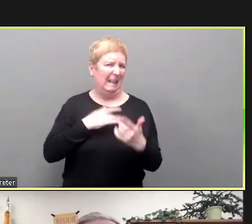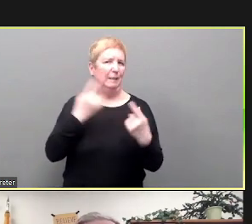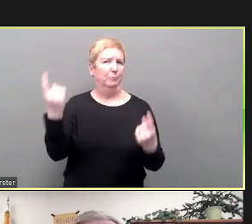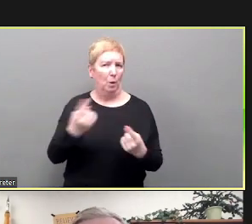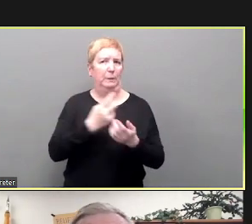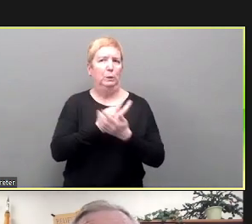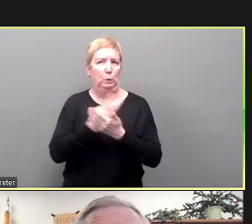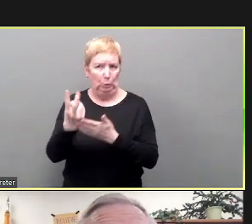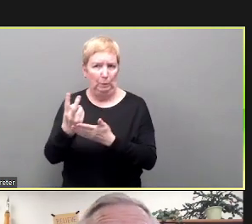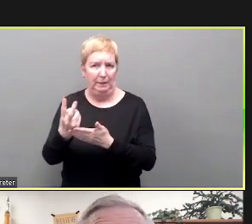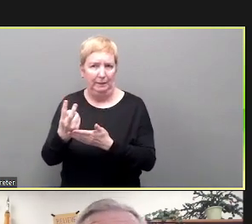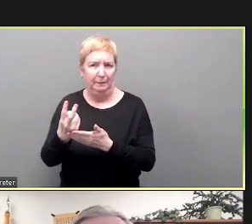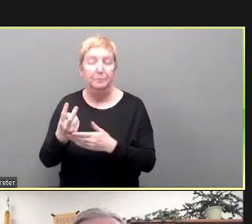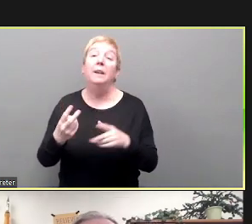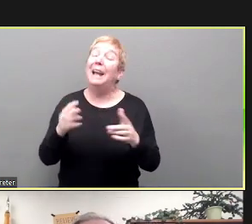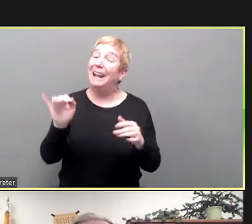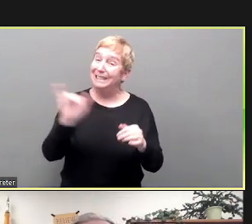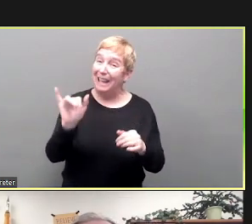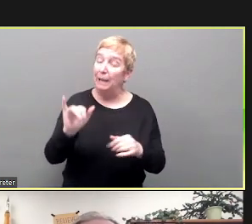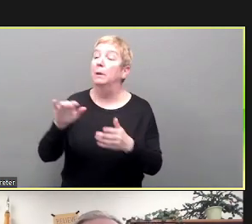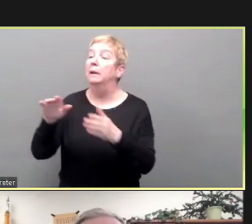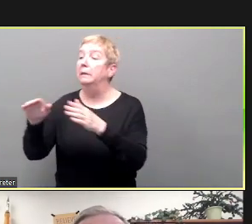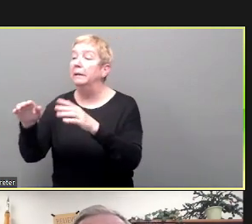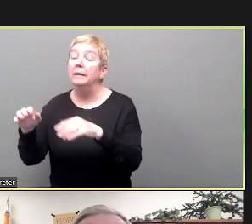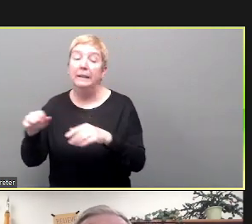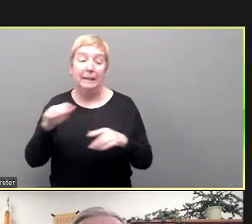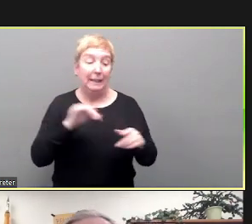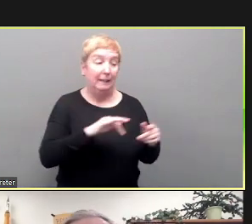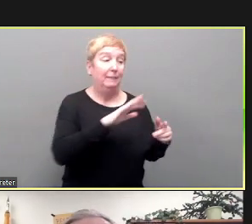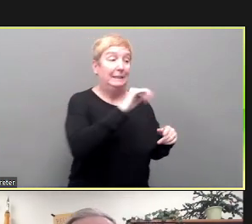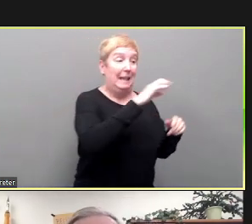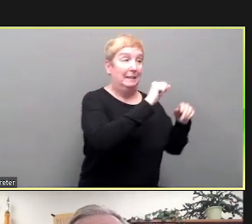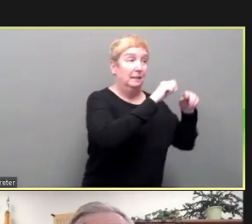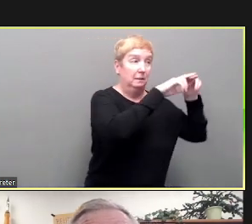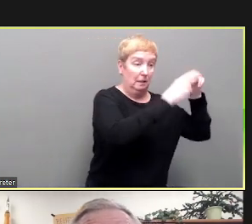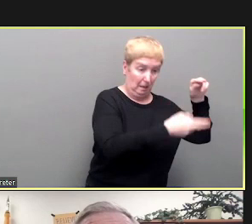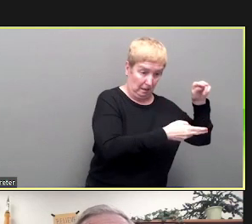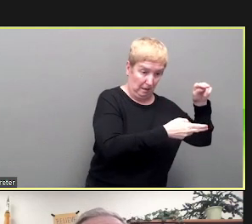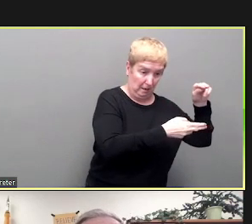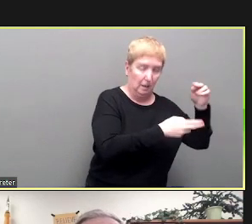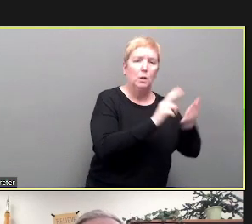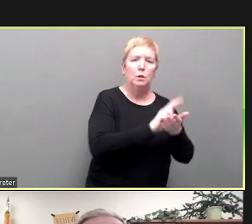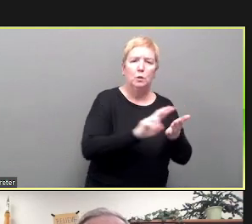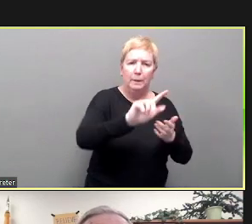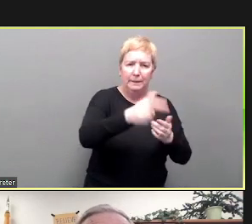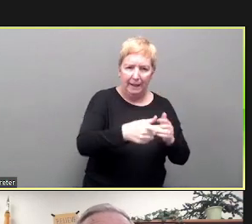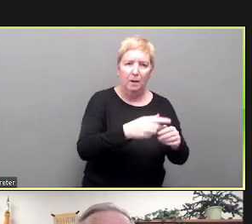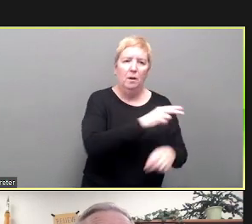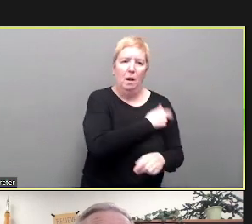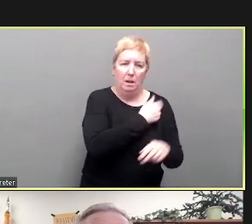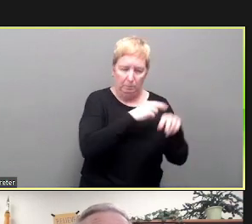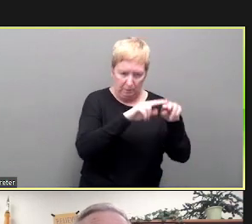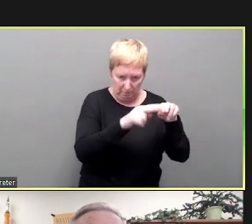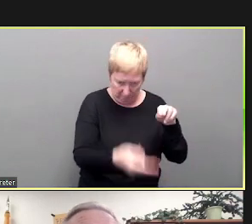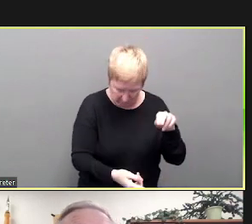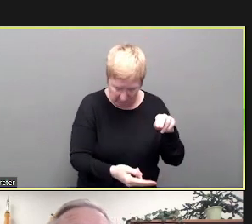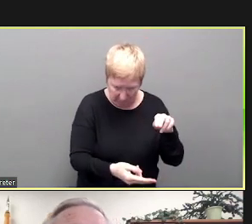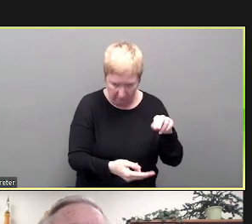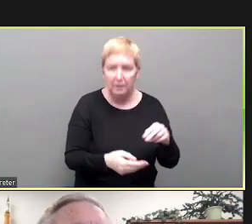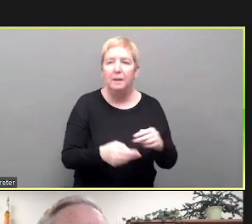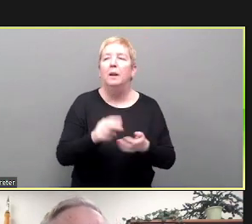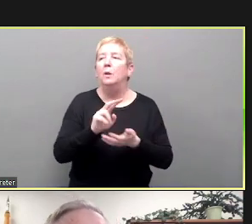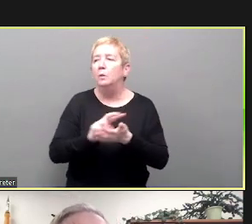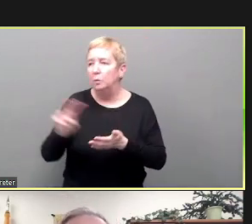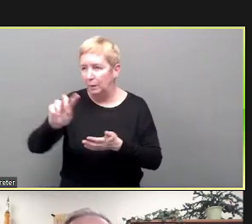Same on the way back down. When cases start going down, hospitals have to wait 2 weeks for their emissions to go down.